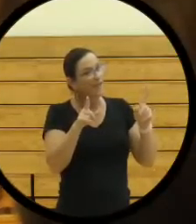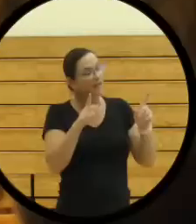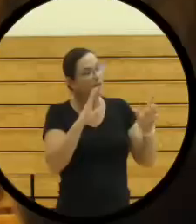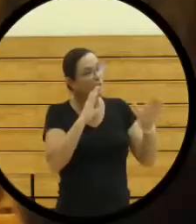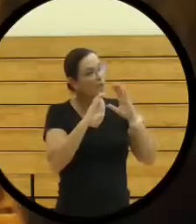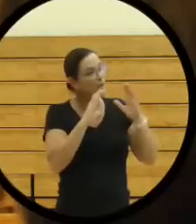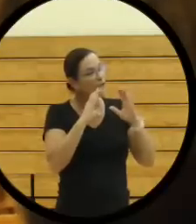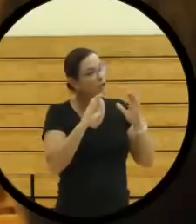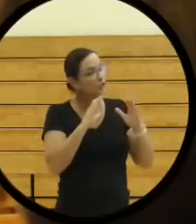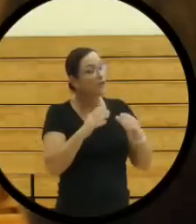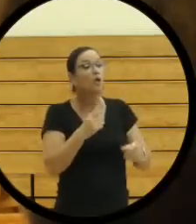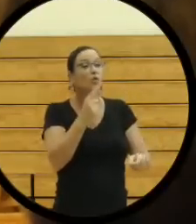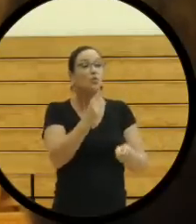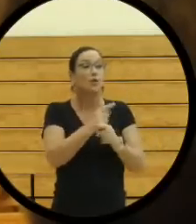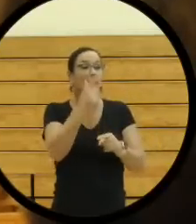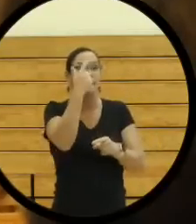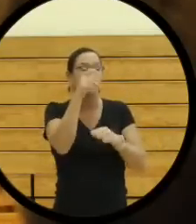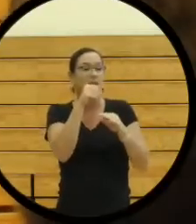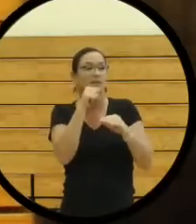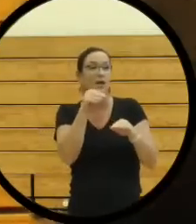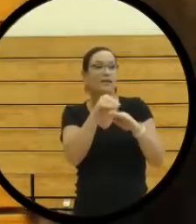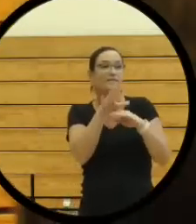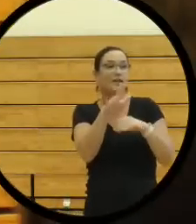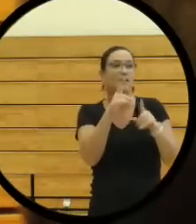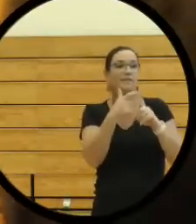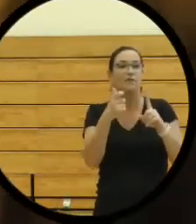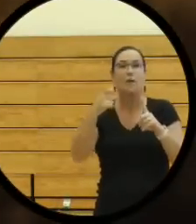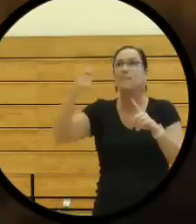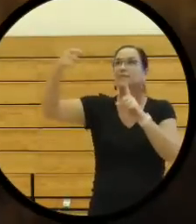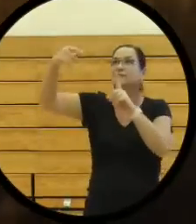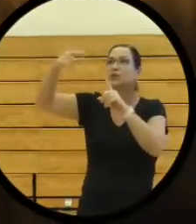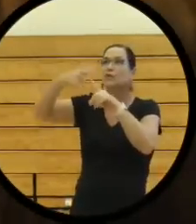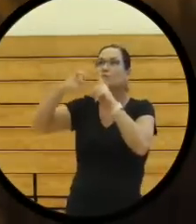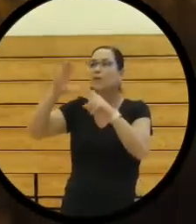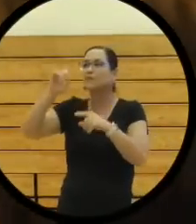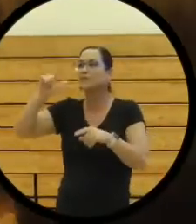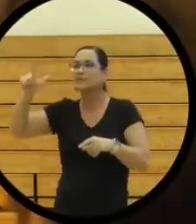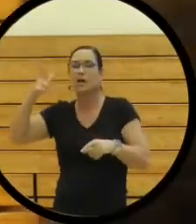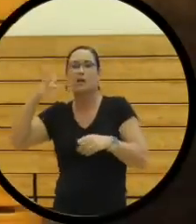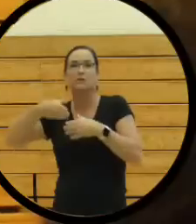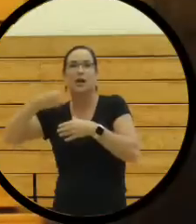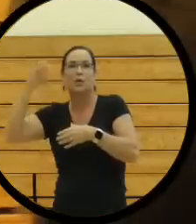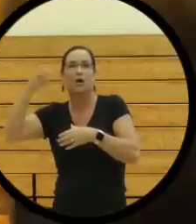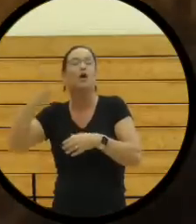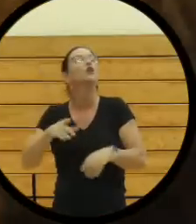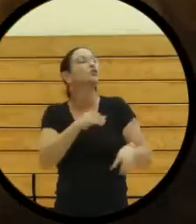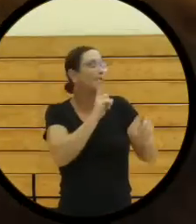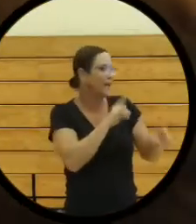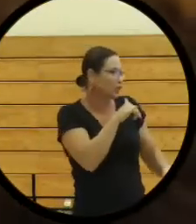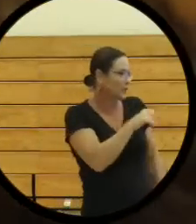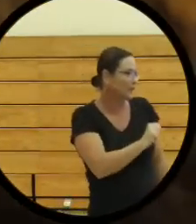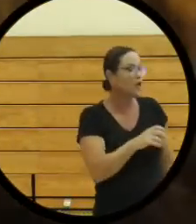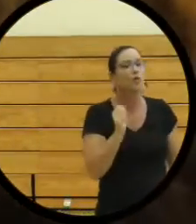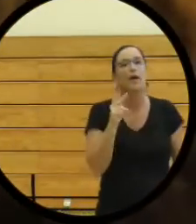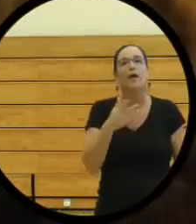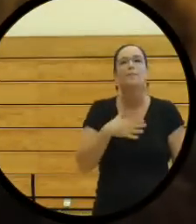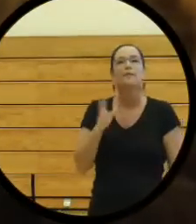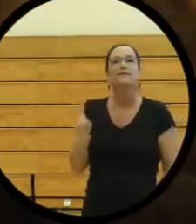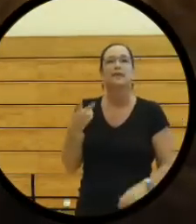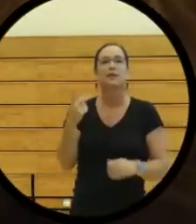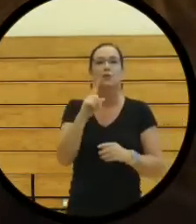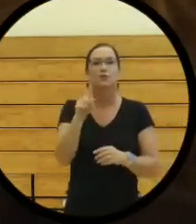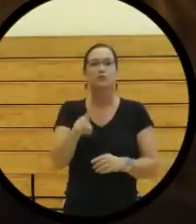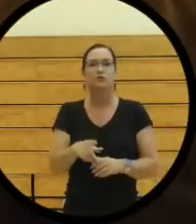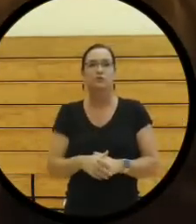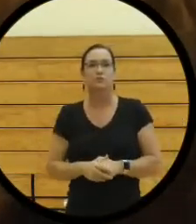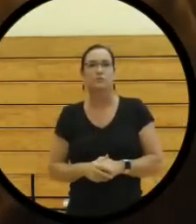communication tool? It, right, because it's not affected by the signal going to the cell tower. So yeah. The answer is yes. All right. My second question is,